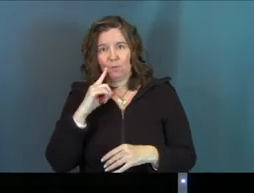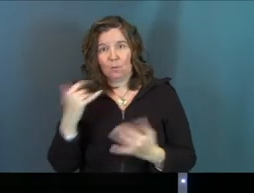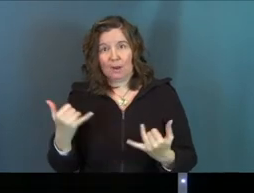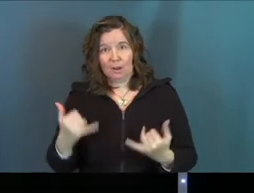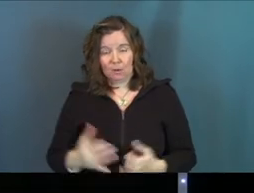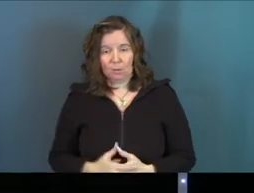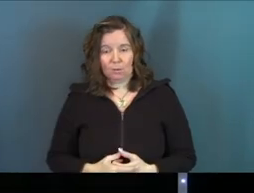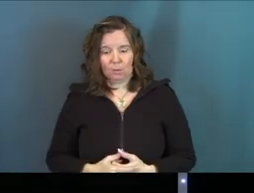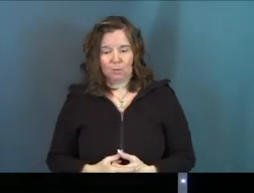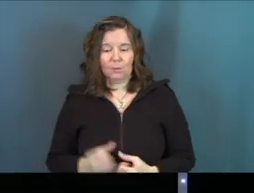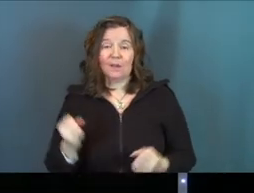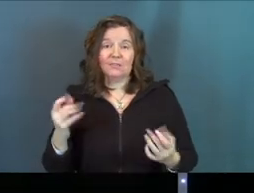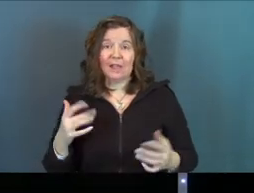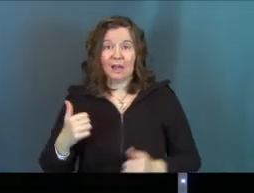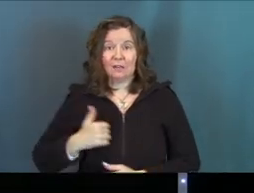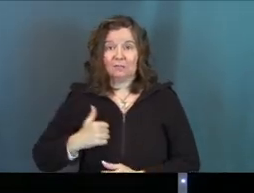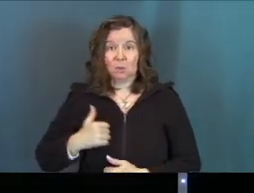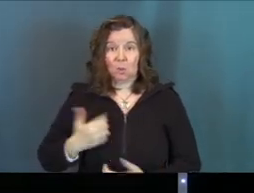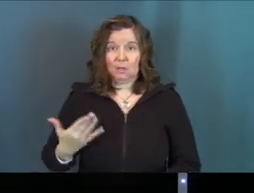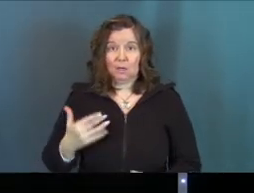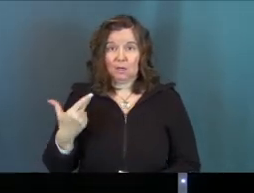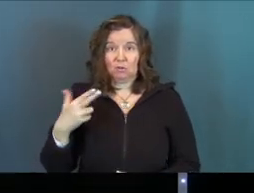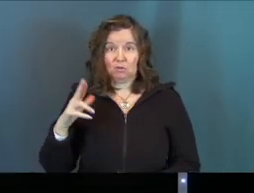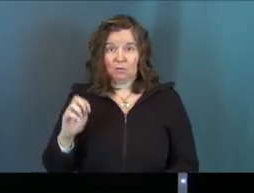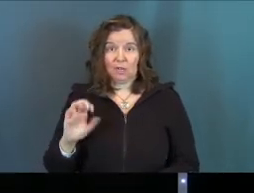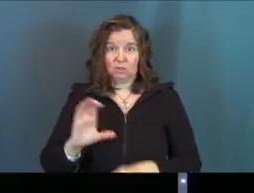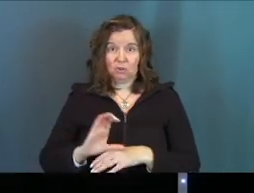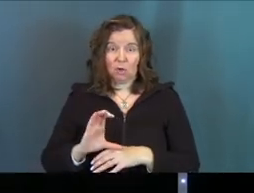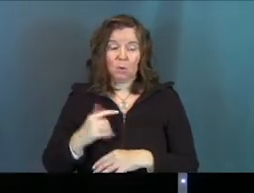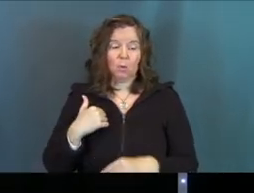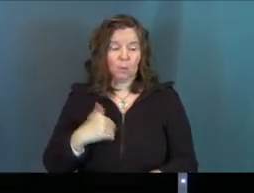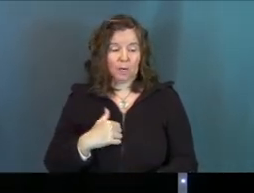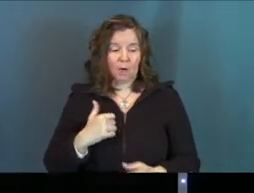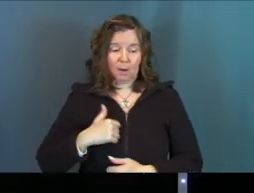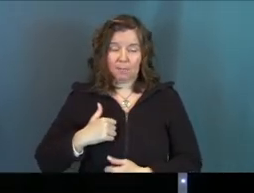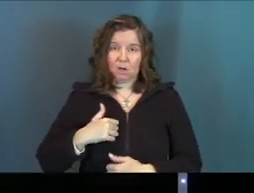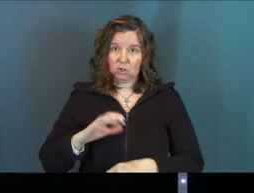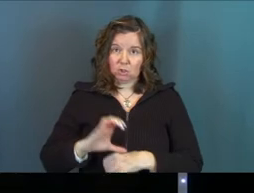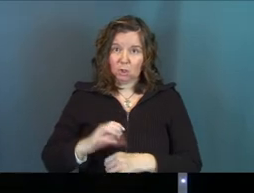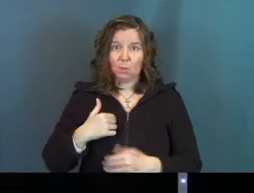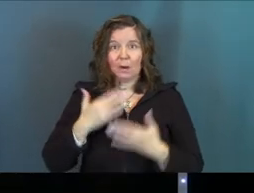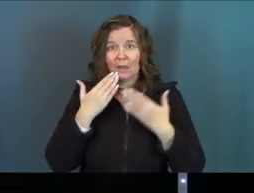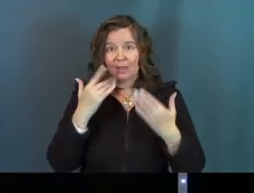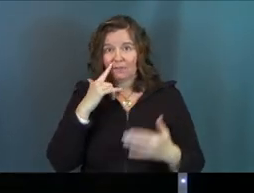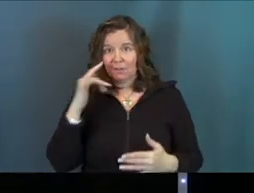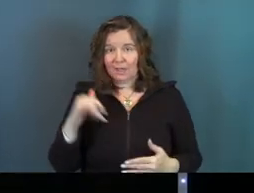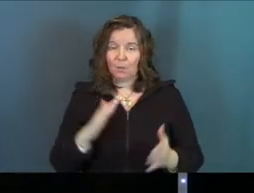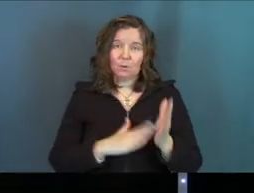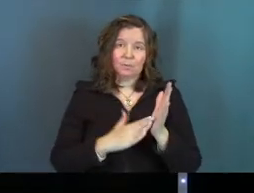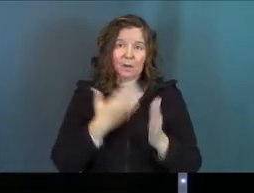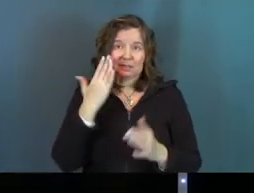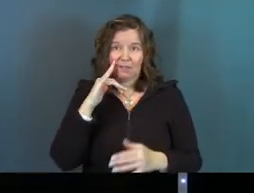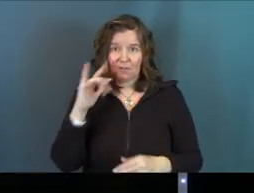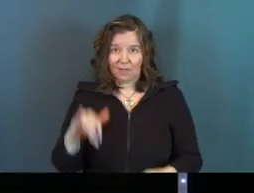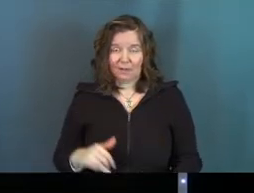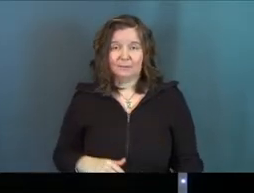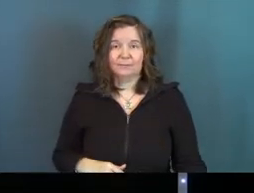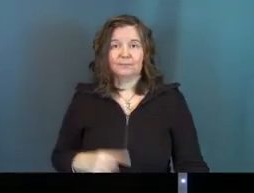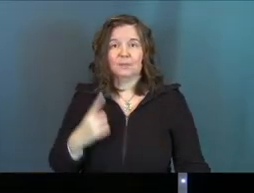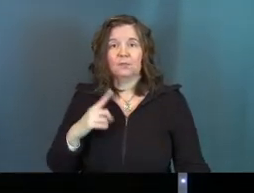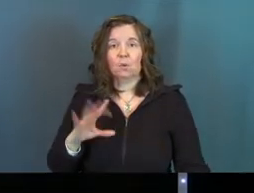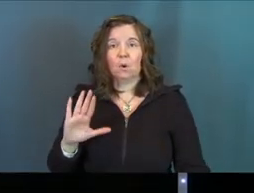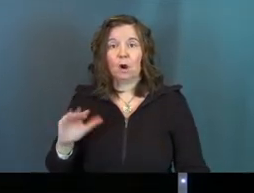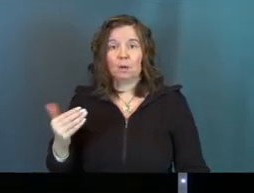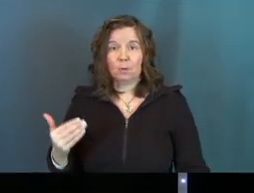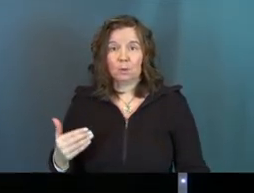now. We've got a lot of soldiers here at Grace Fellowship Church, right? We're a military church, and we're thankful for it. We praise God for it, for